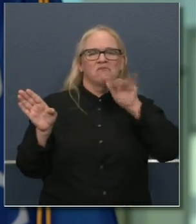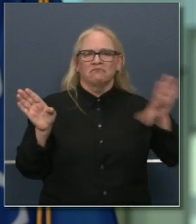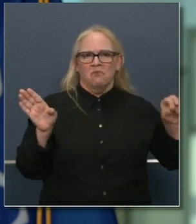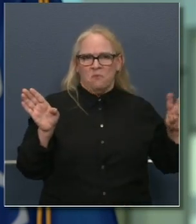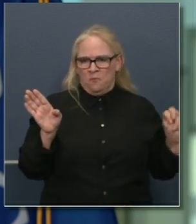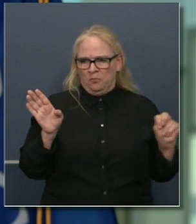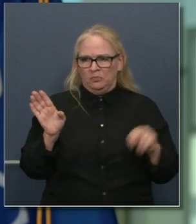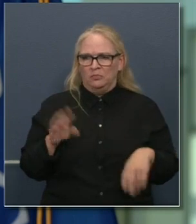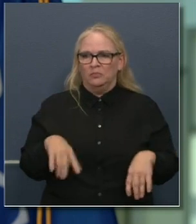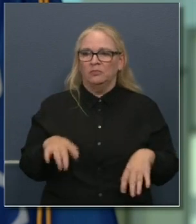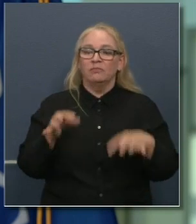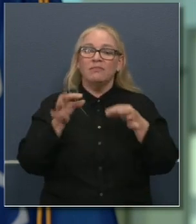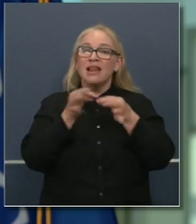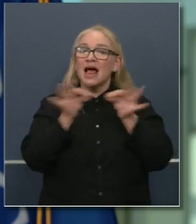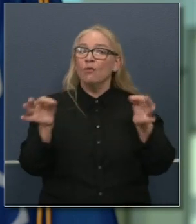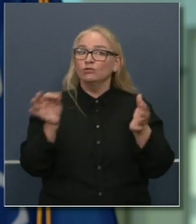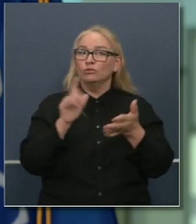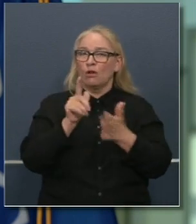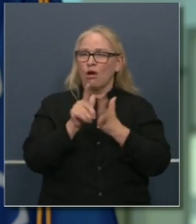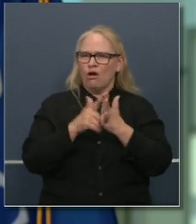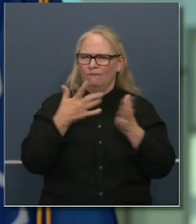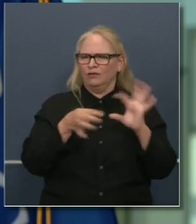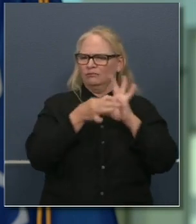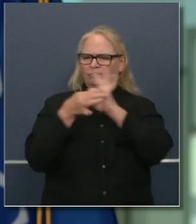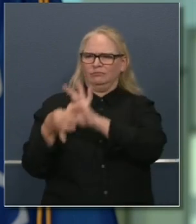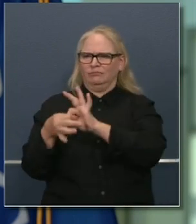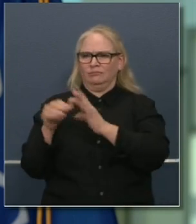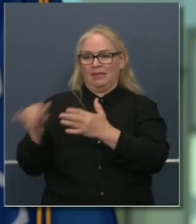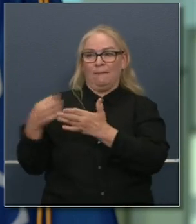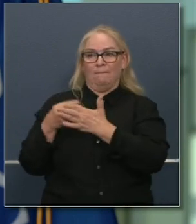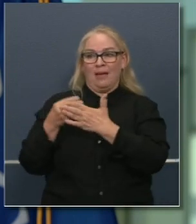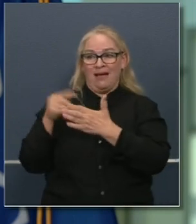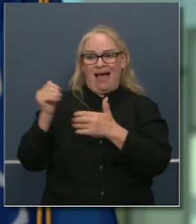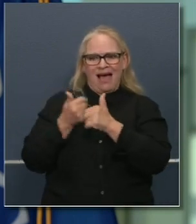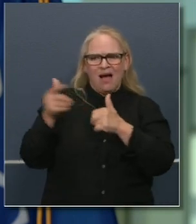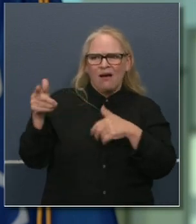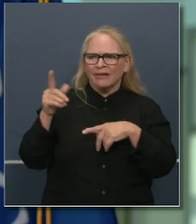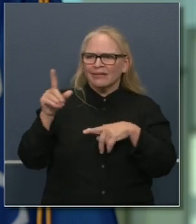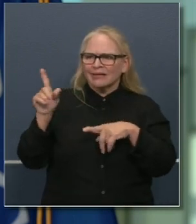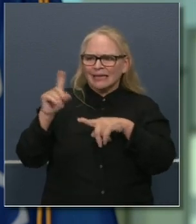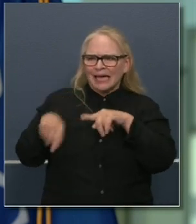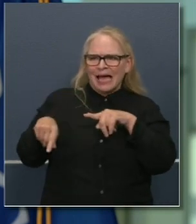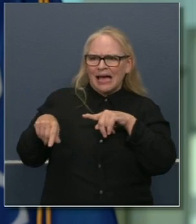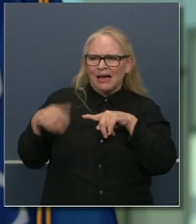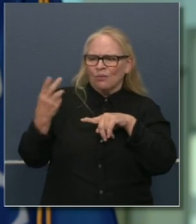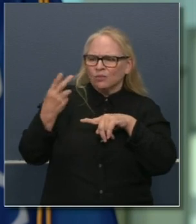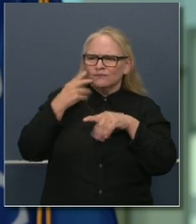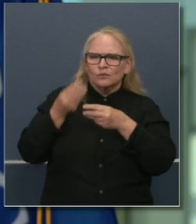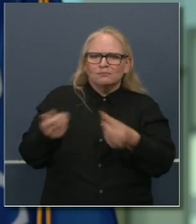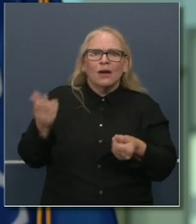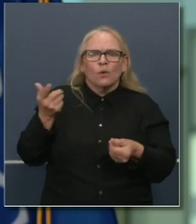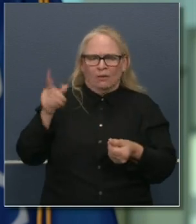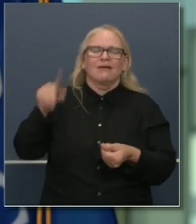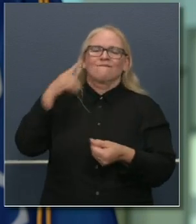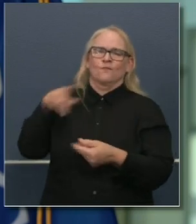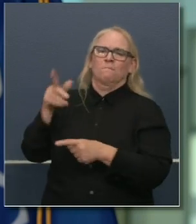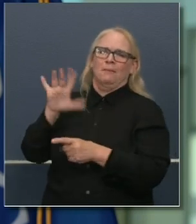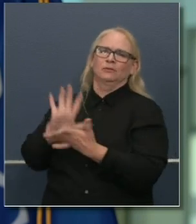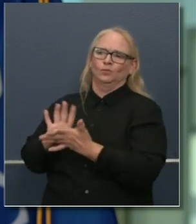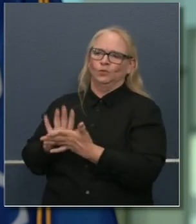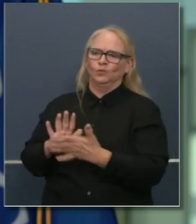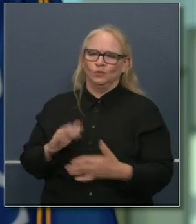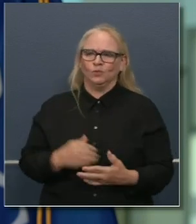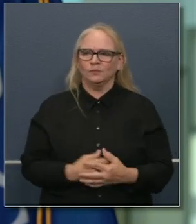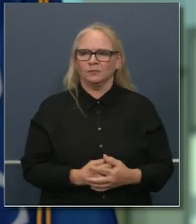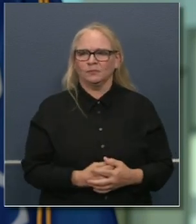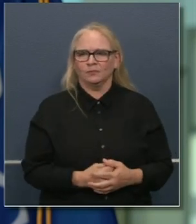the hold harmless agreements, and other relevant information that was put forth, adopted by